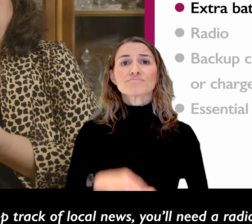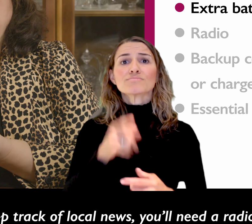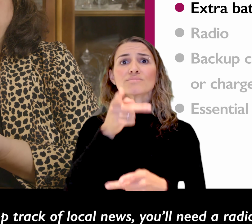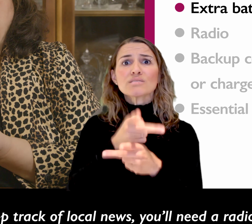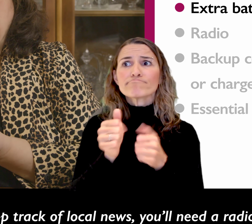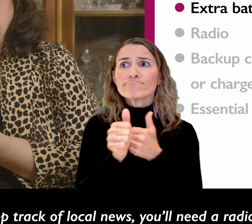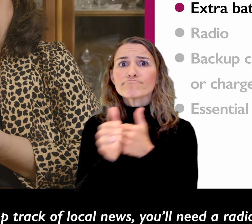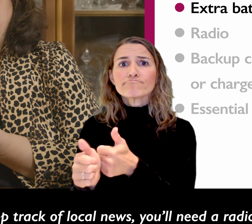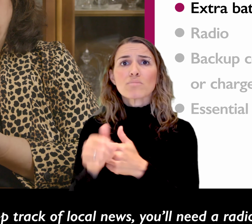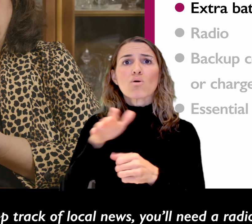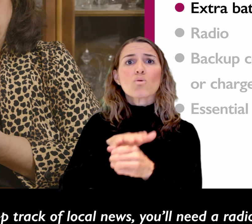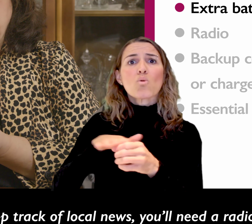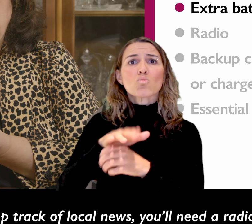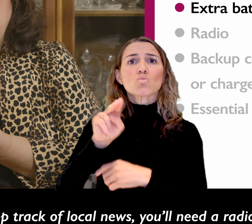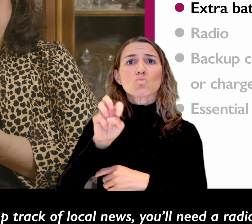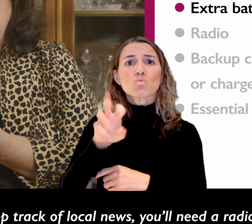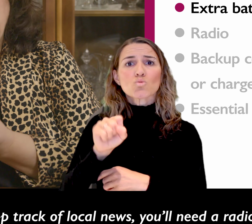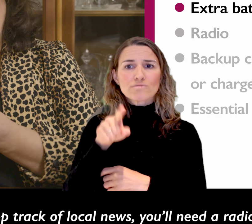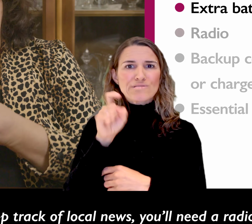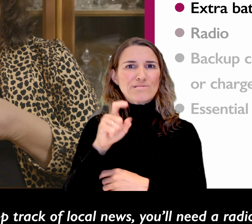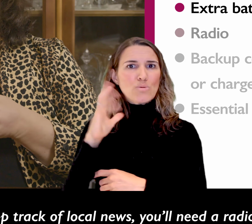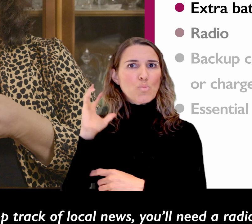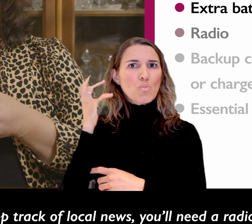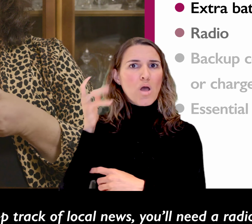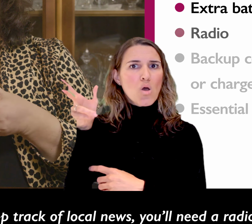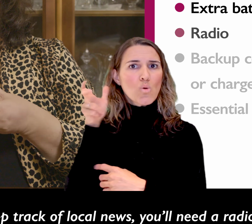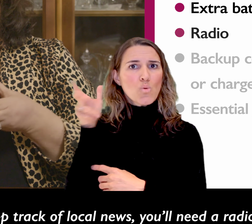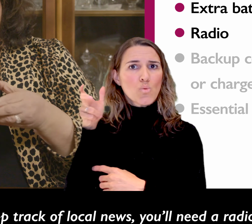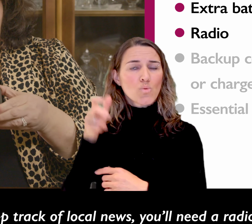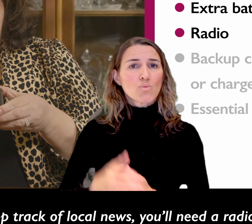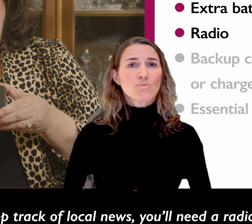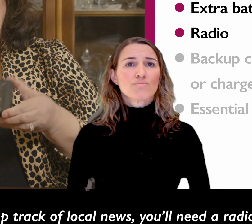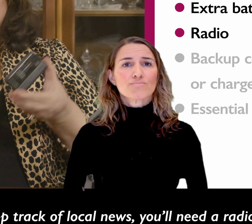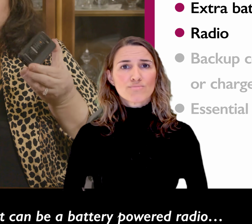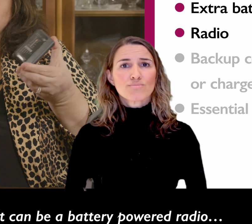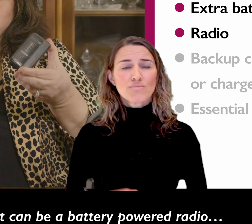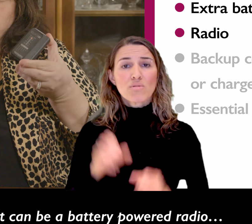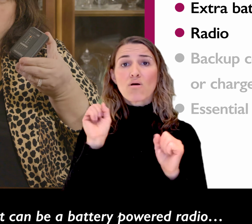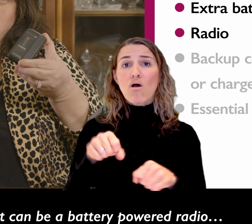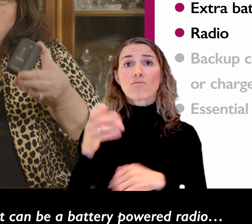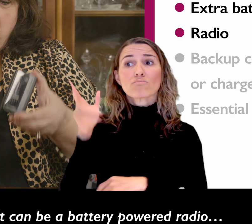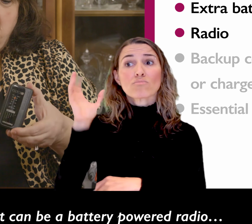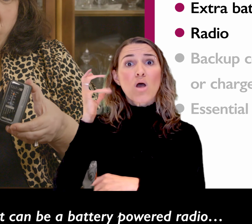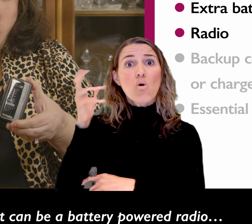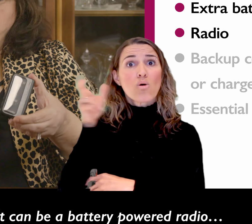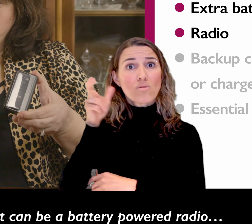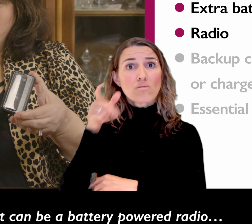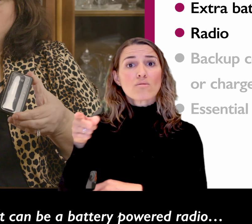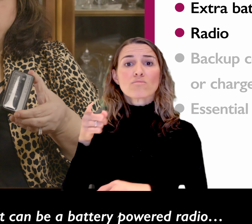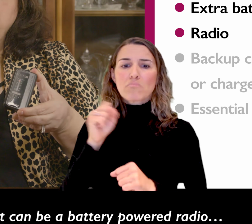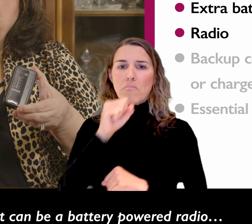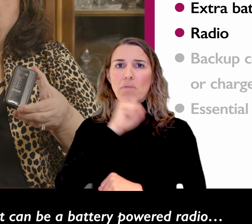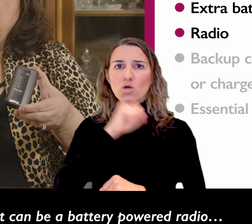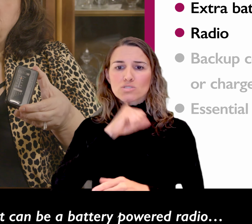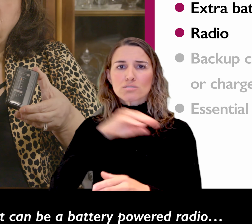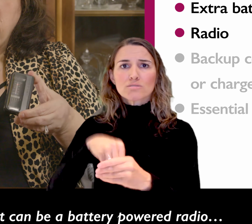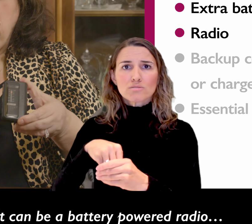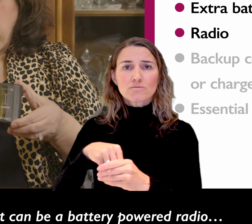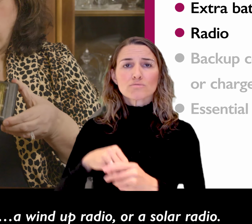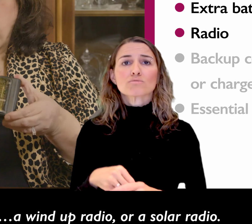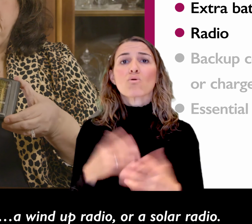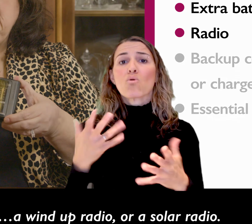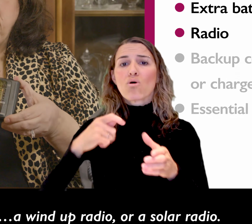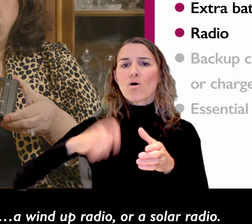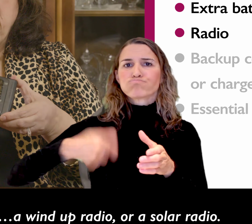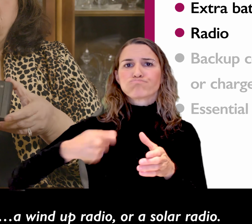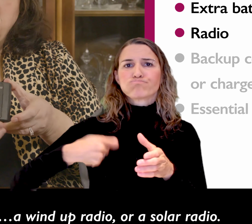And to keep track of local news, you'll need a radio. It can be a battery-powered radio,